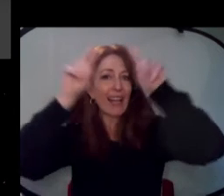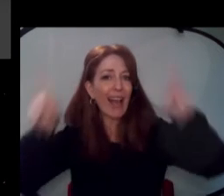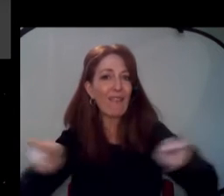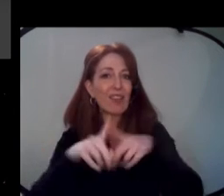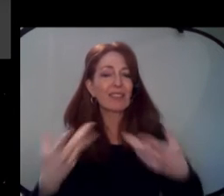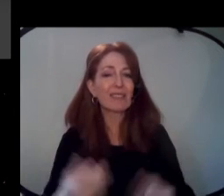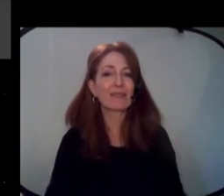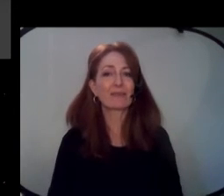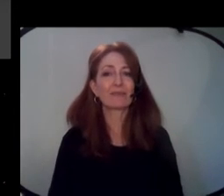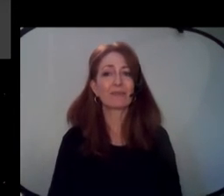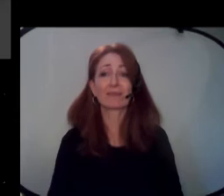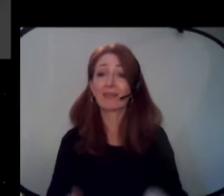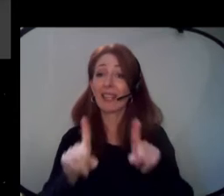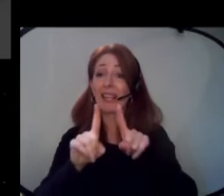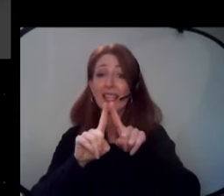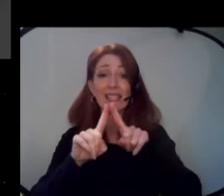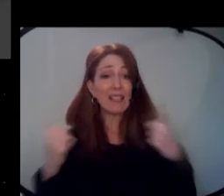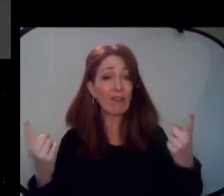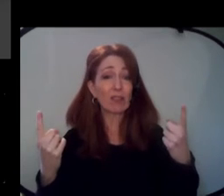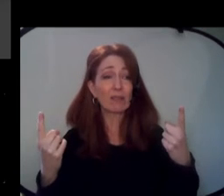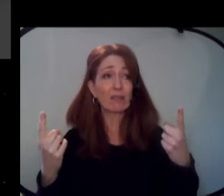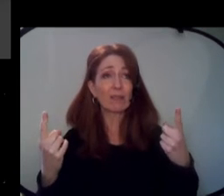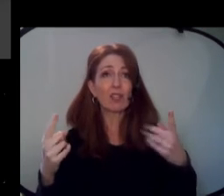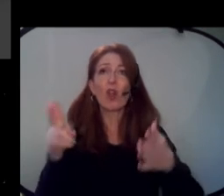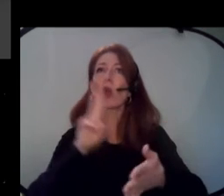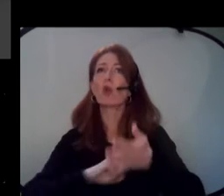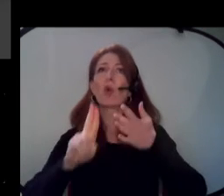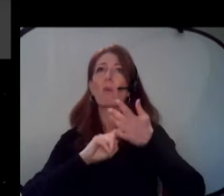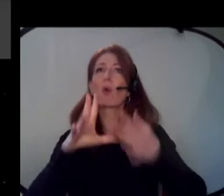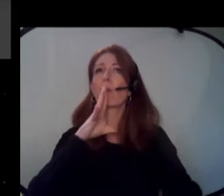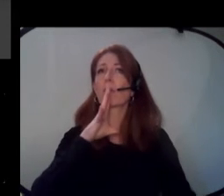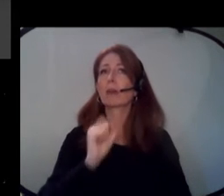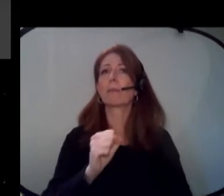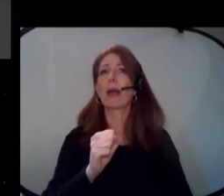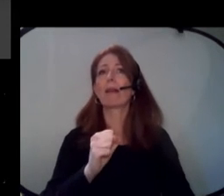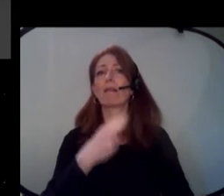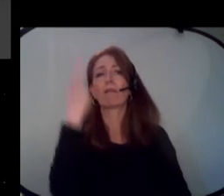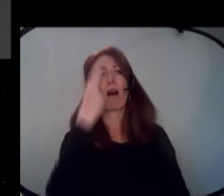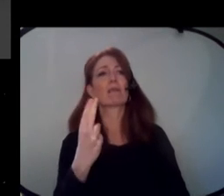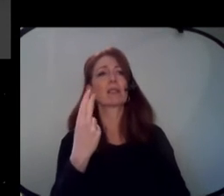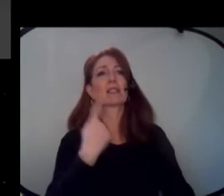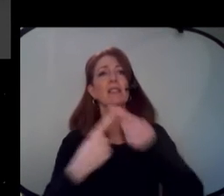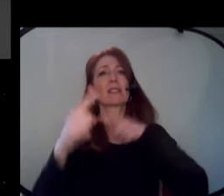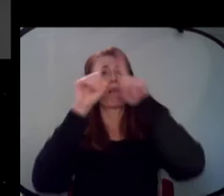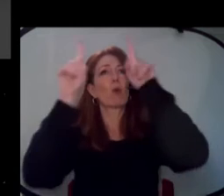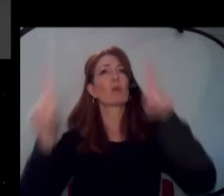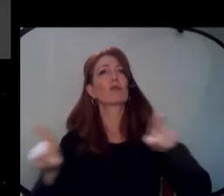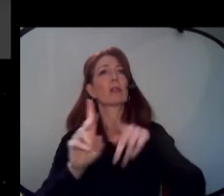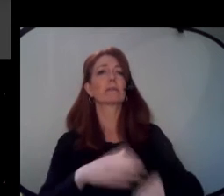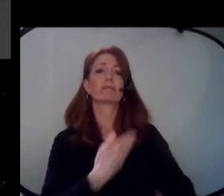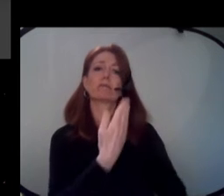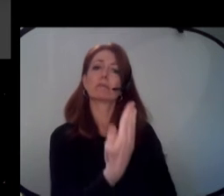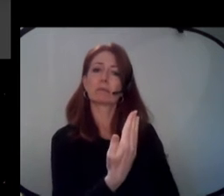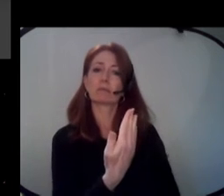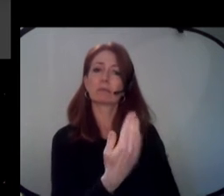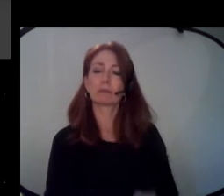different from conventional male artist self-portraits of the period. In fact, very often in male